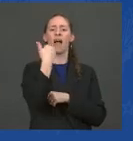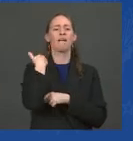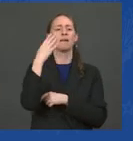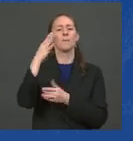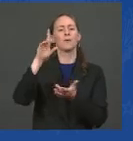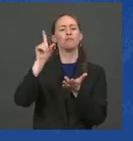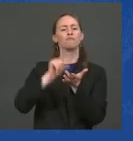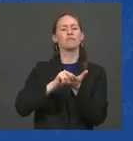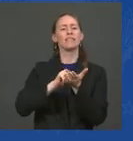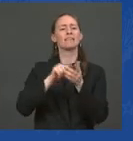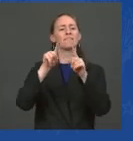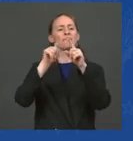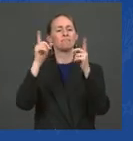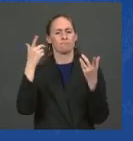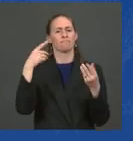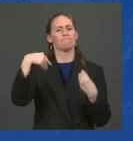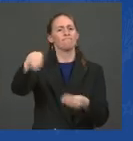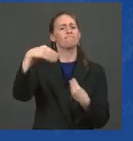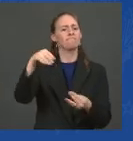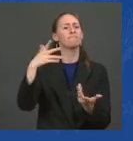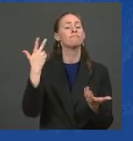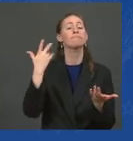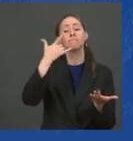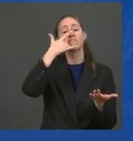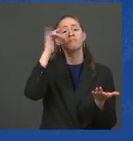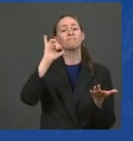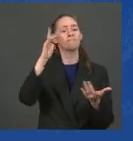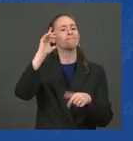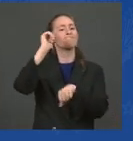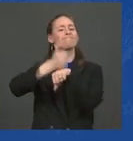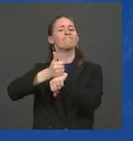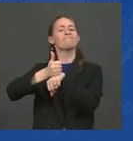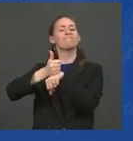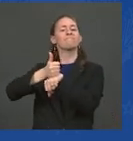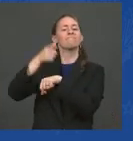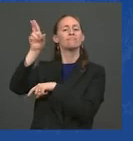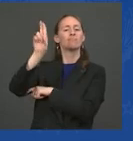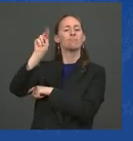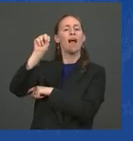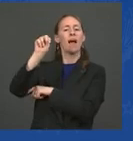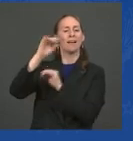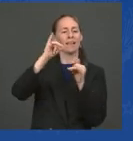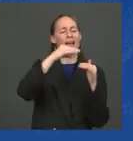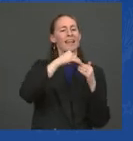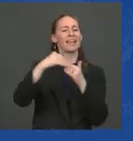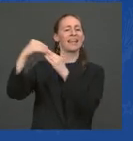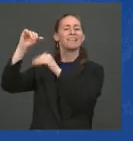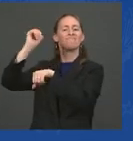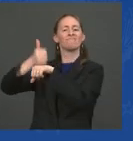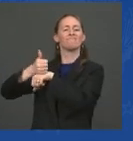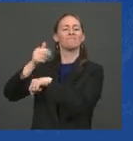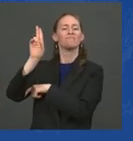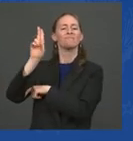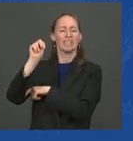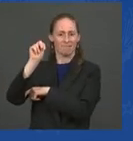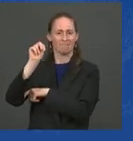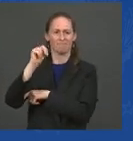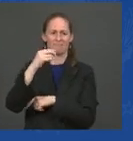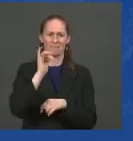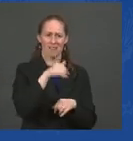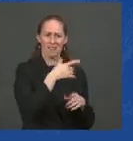for future United Nations tribunals that would help deliver justice after atrocities committed in